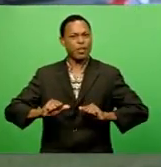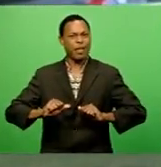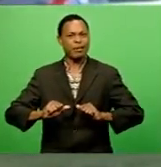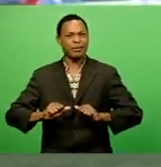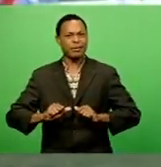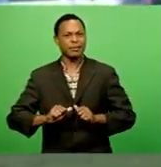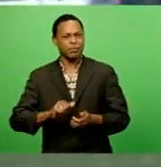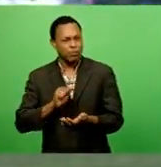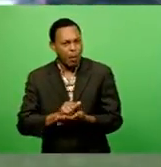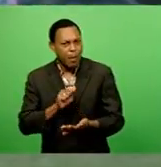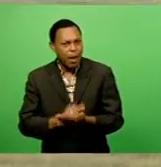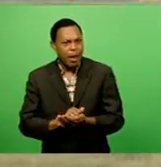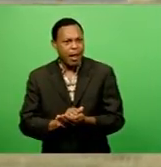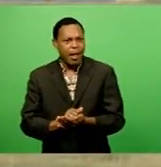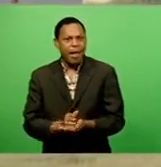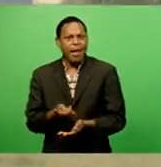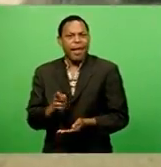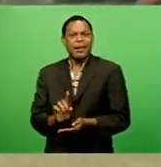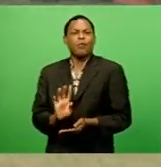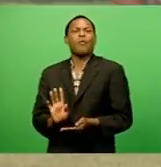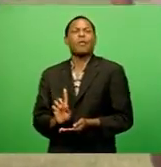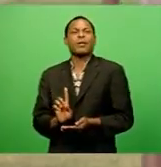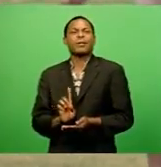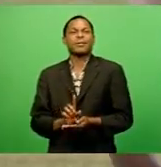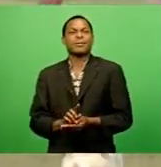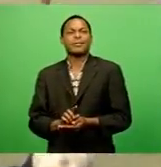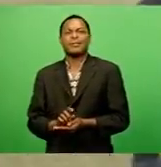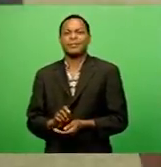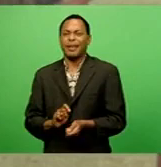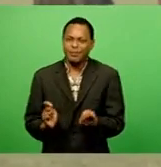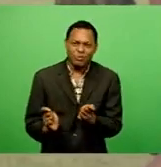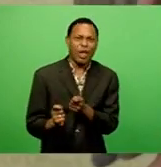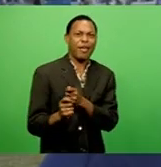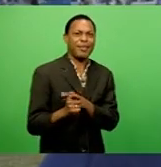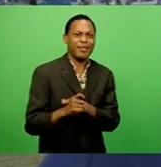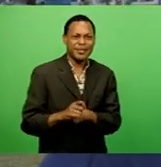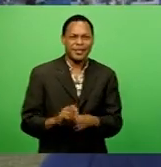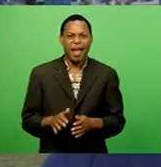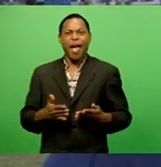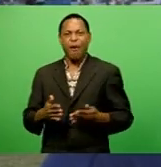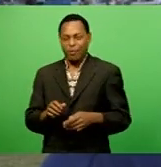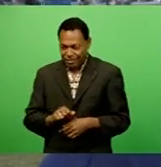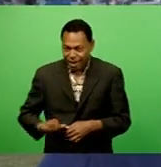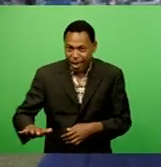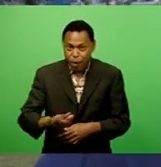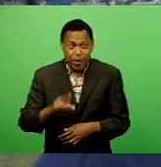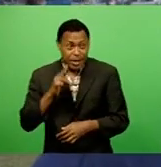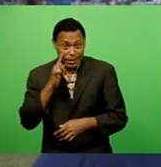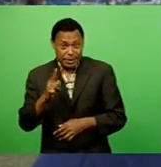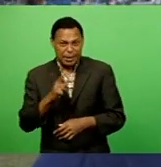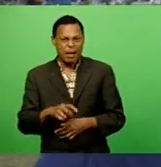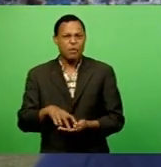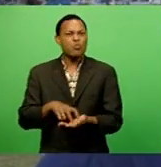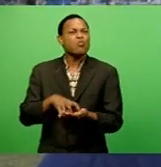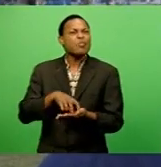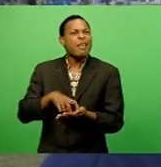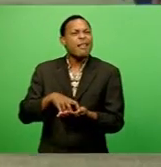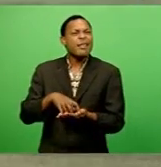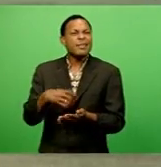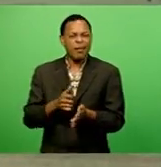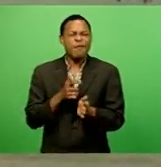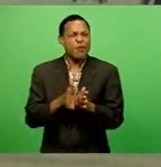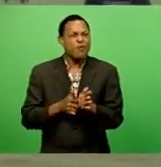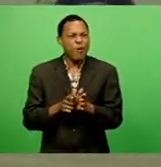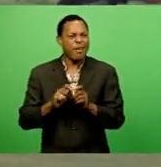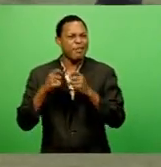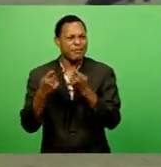transition in attack and go back to defense. This is one area that I've seen one of the weakness in this Lautoka team.